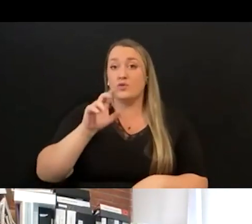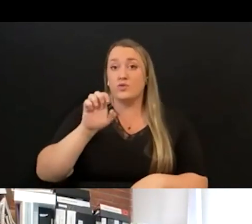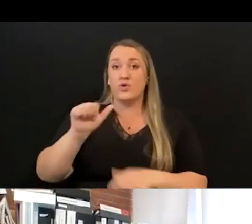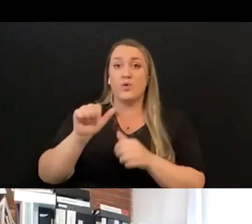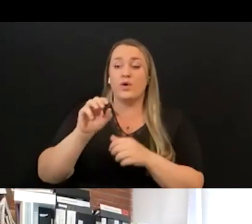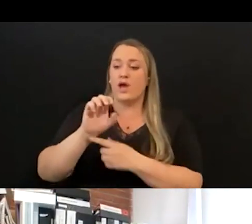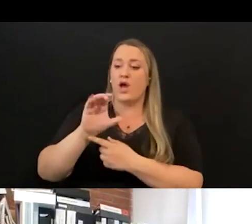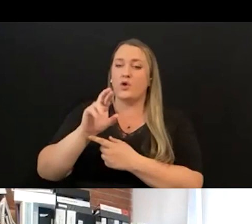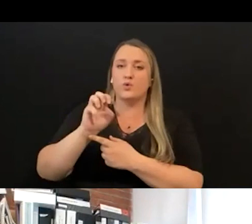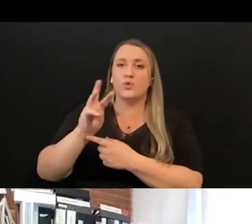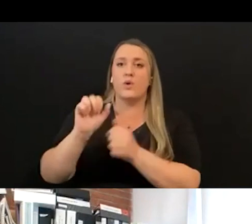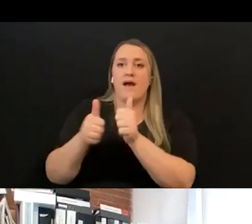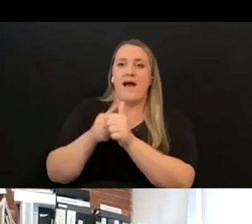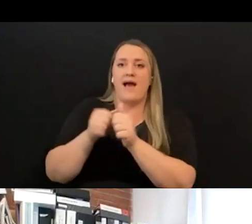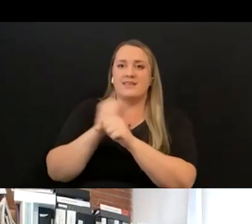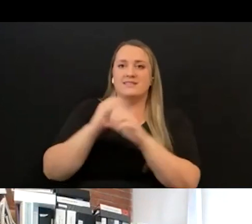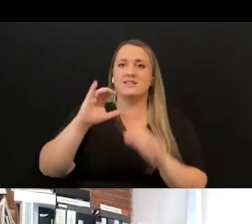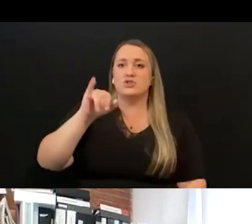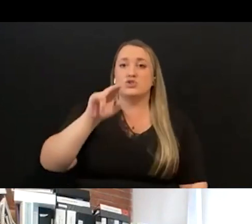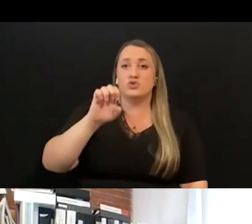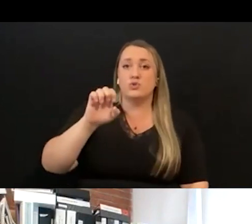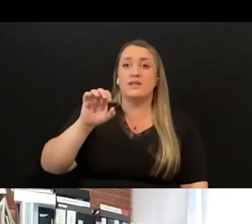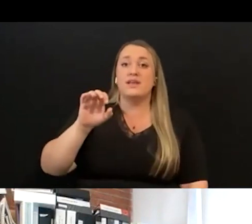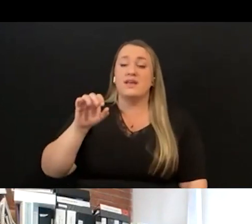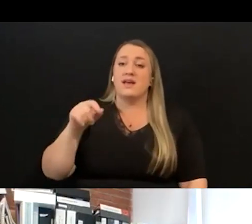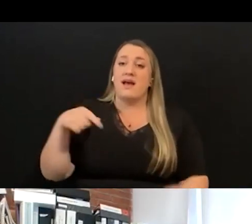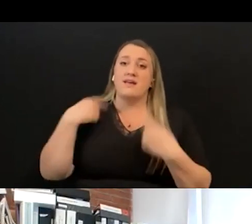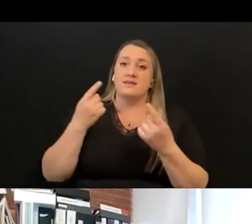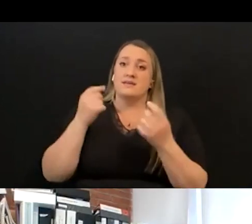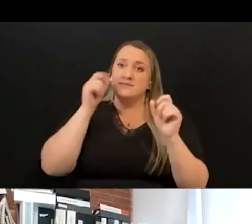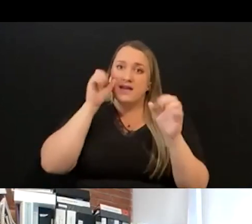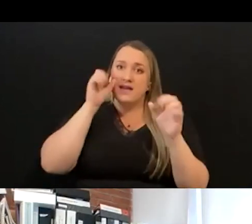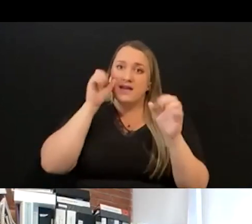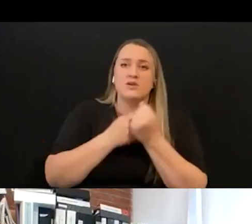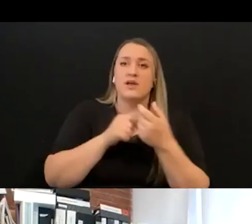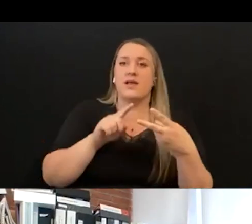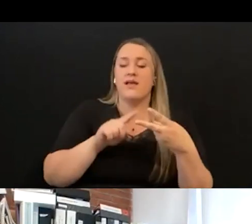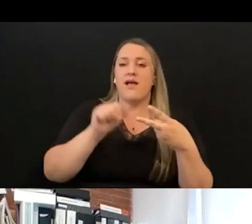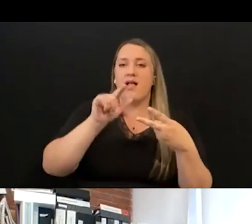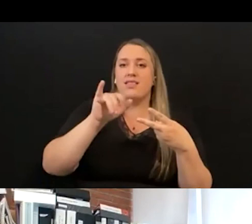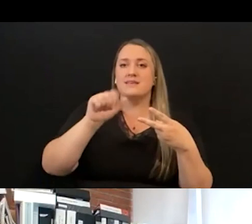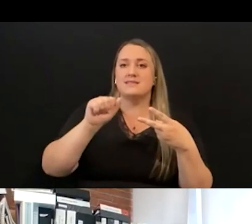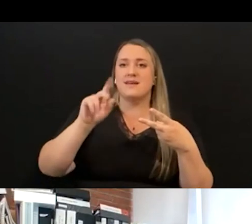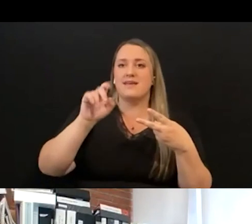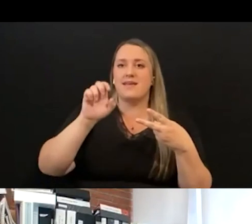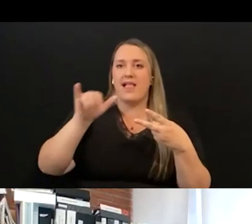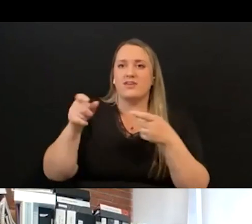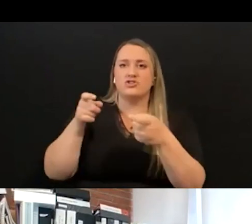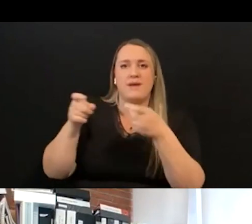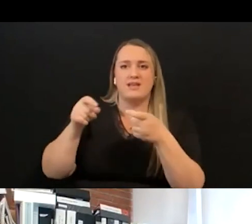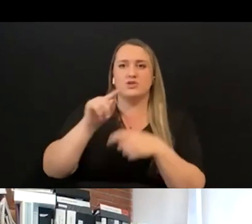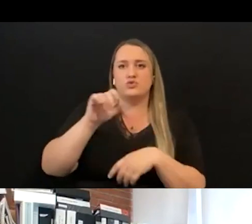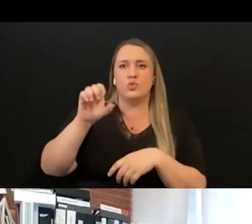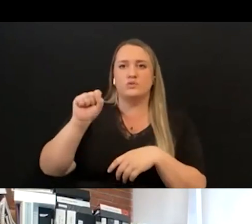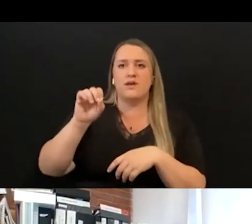president and CEO, Julie Fry, who's been so supportive, Felicia Kelly, who manages the Tools of the Trade series, and our